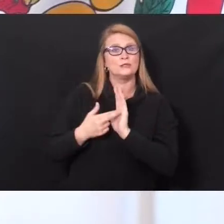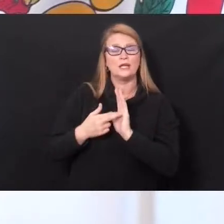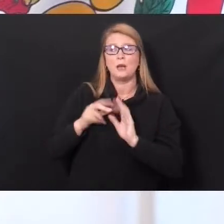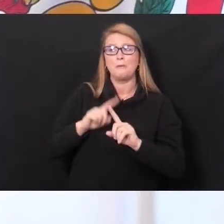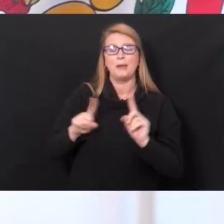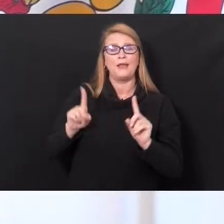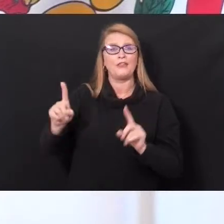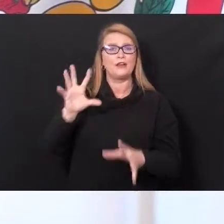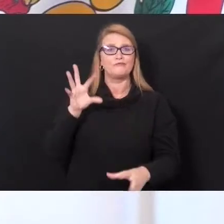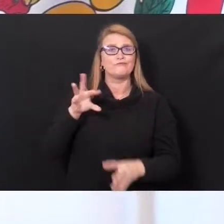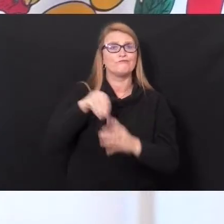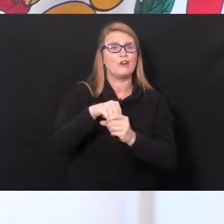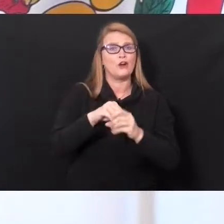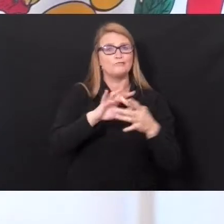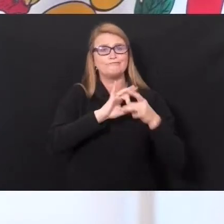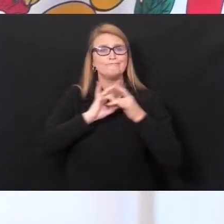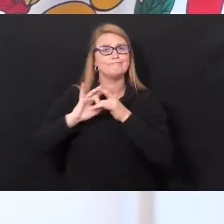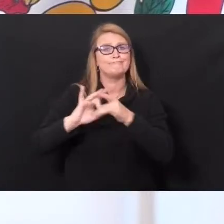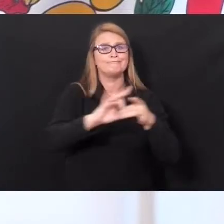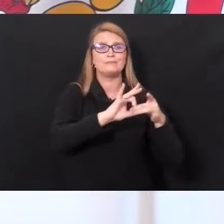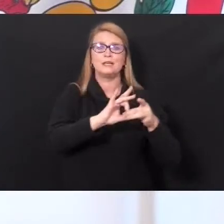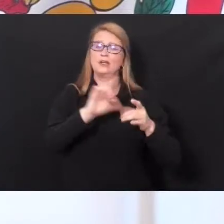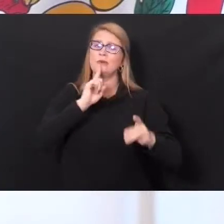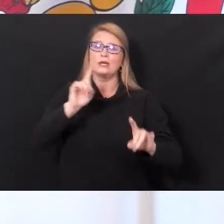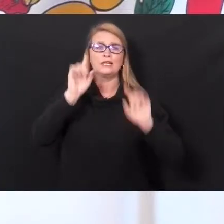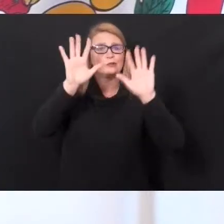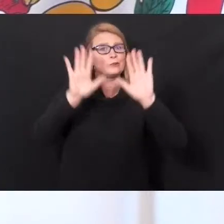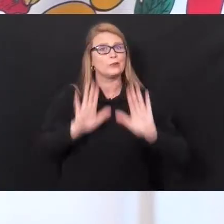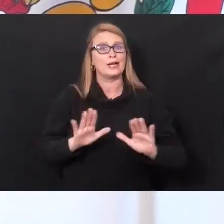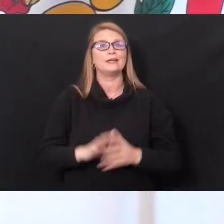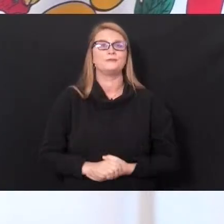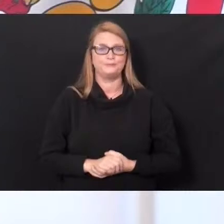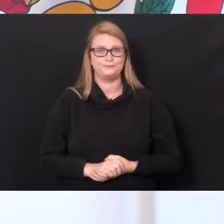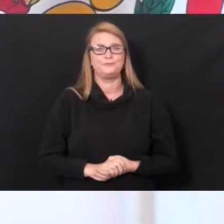enough about them. They have been great beyond belief.